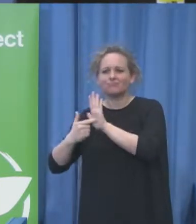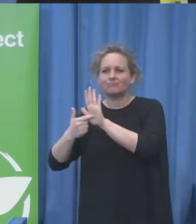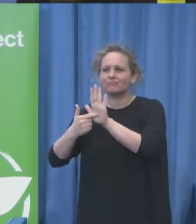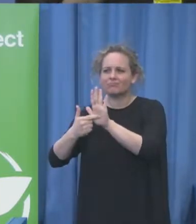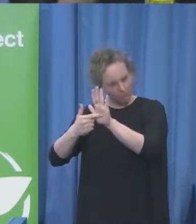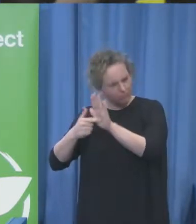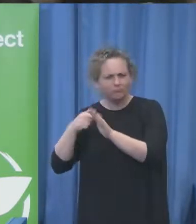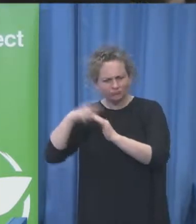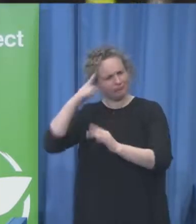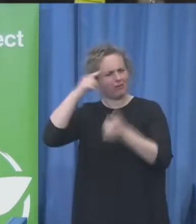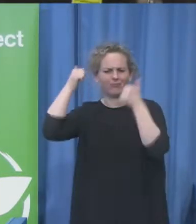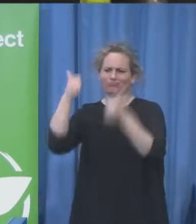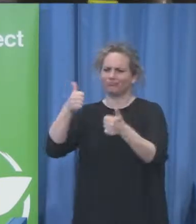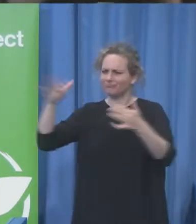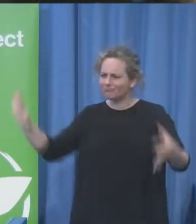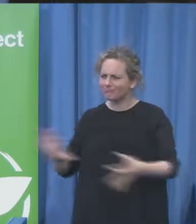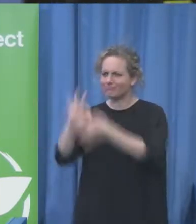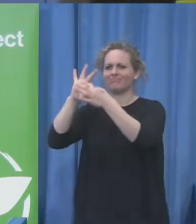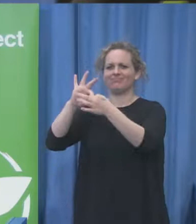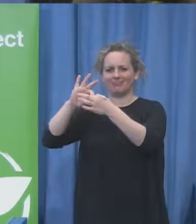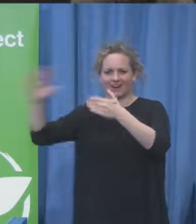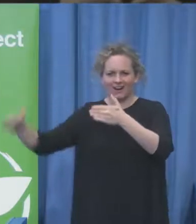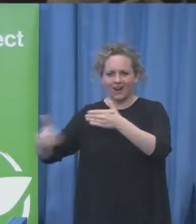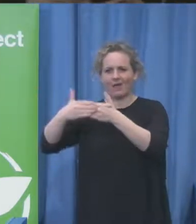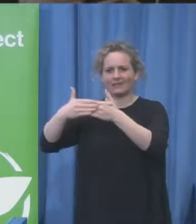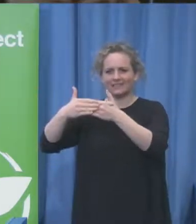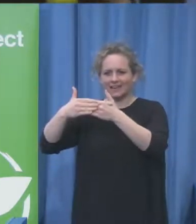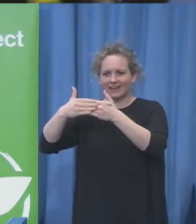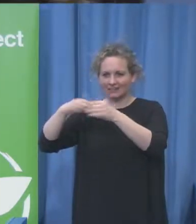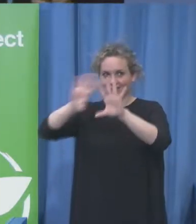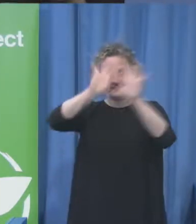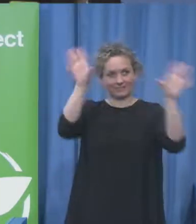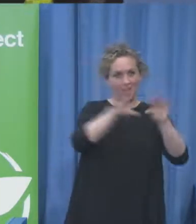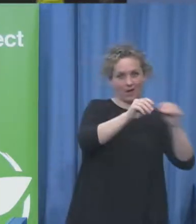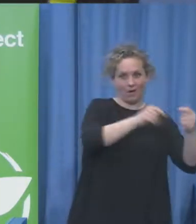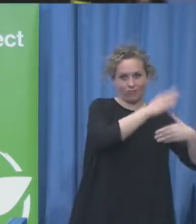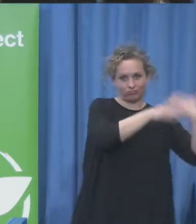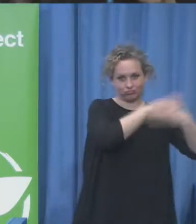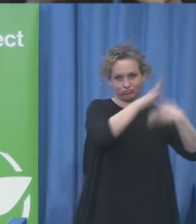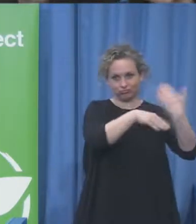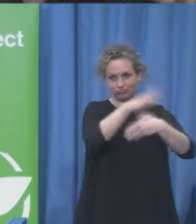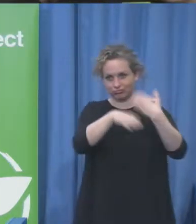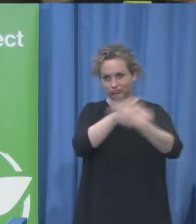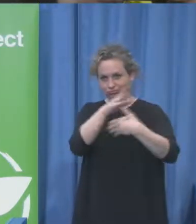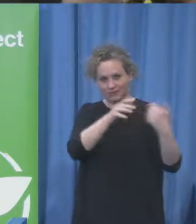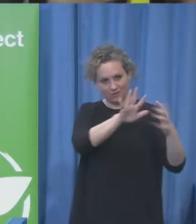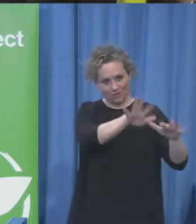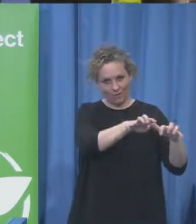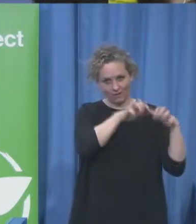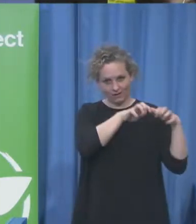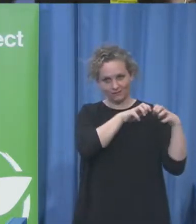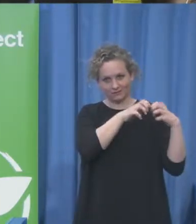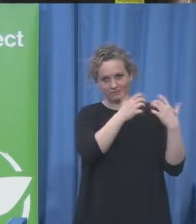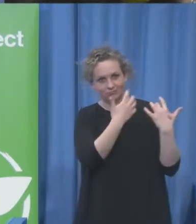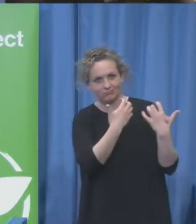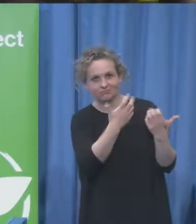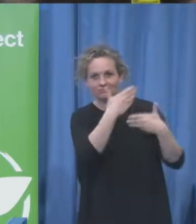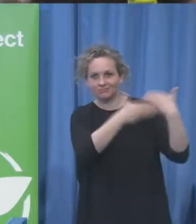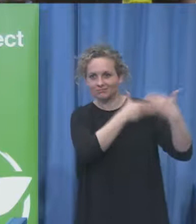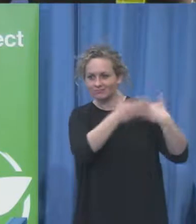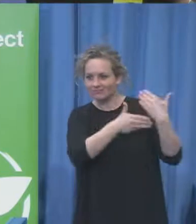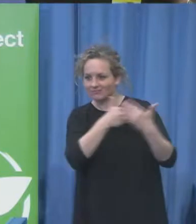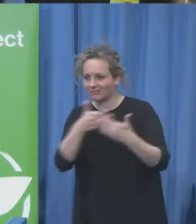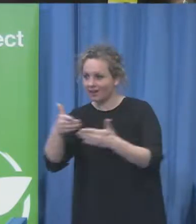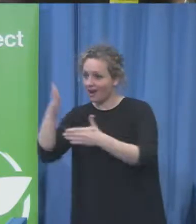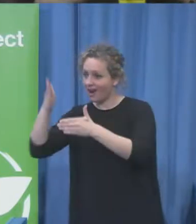so important about the Zero Project and the Zero Project Conference. And it's a lovely way for us to end this evening, to see the collective different